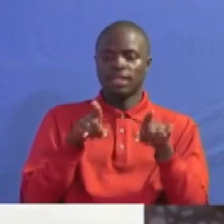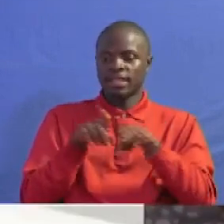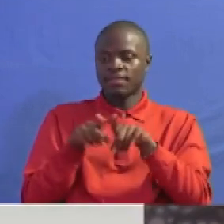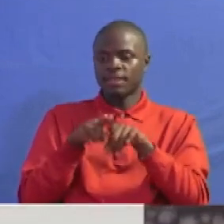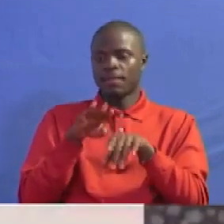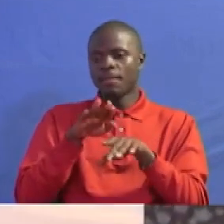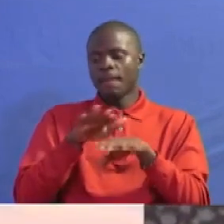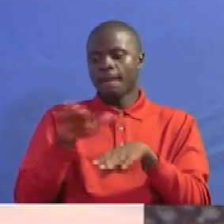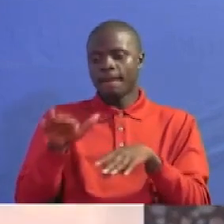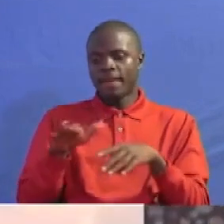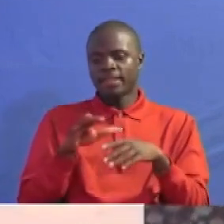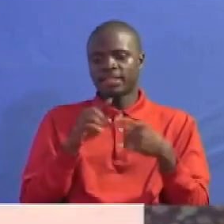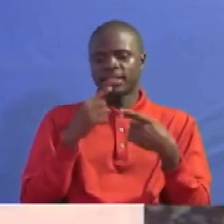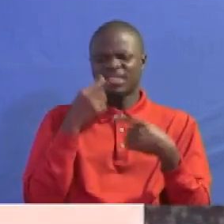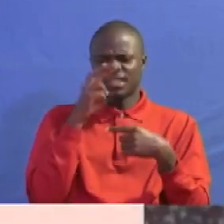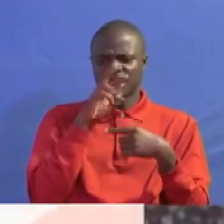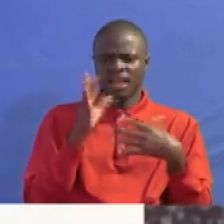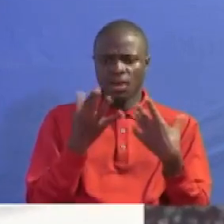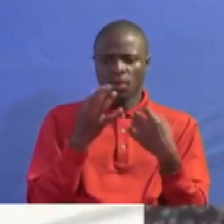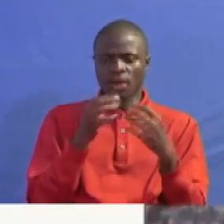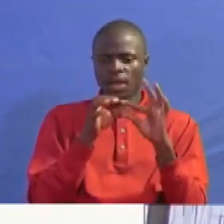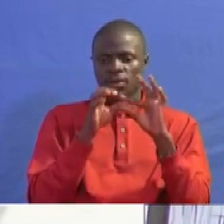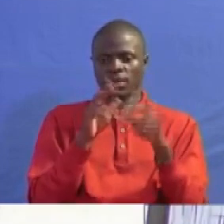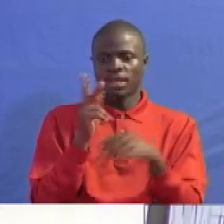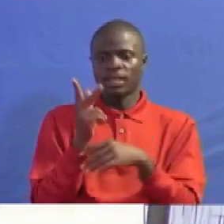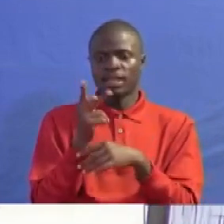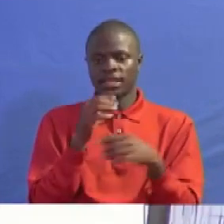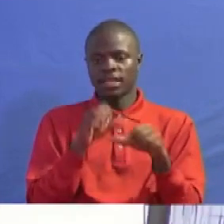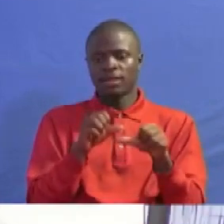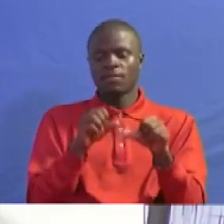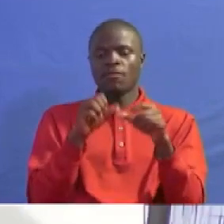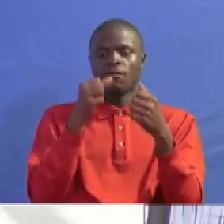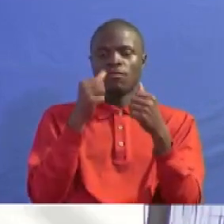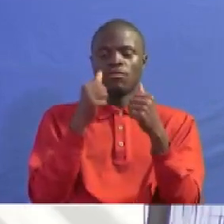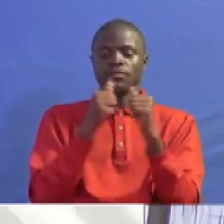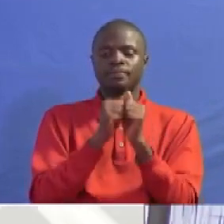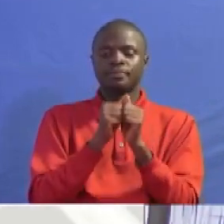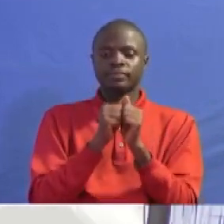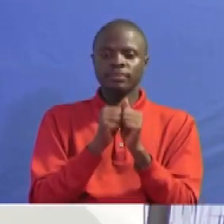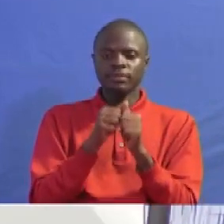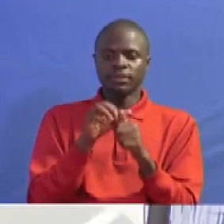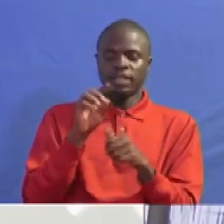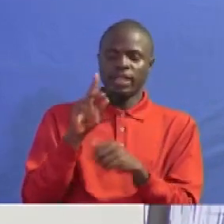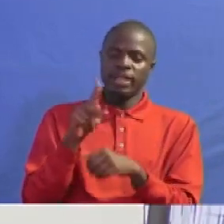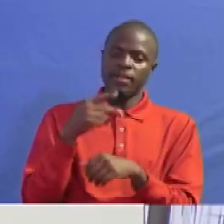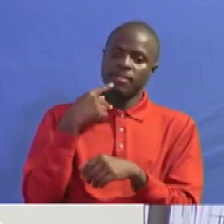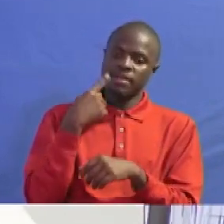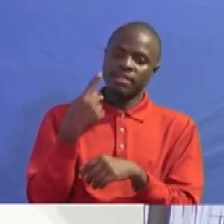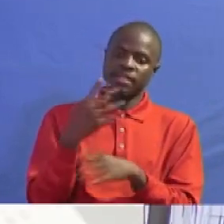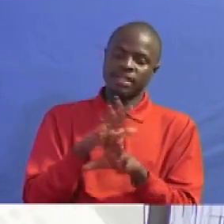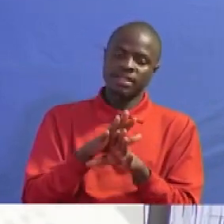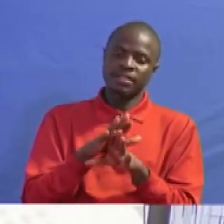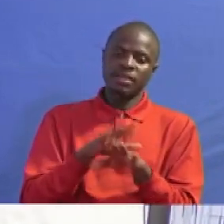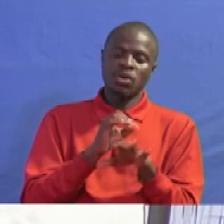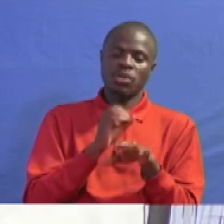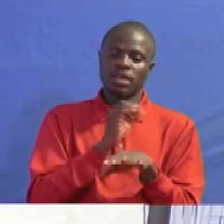tuone vile tutaunganisha wa Kenya na tusonge mbele pamoja. Gachagua, on his part, watered down criticism of